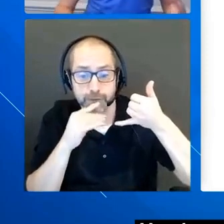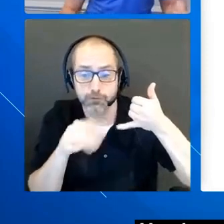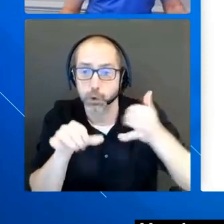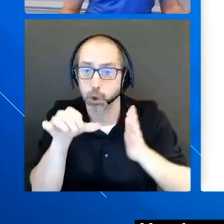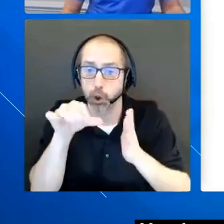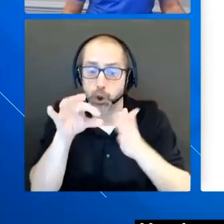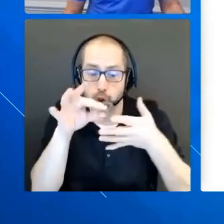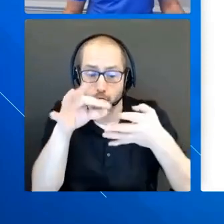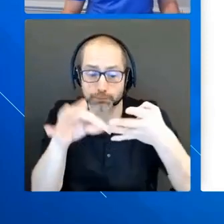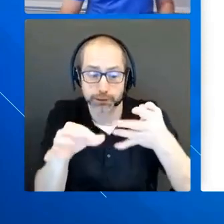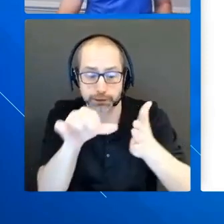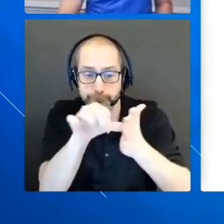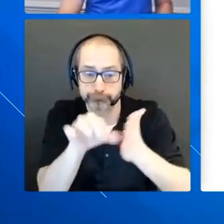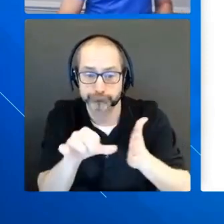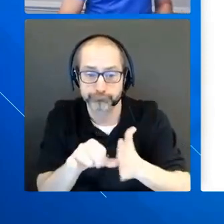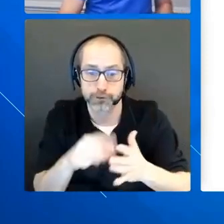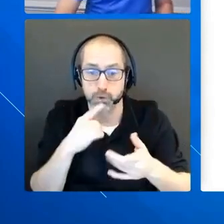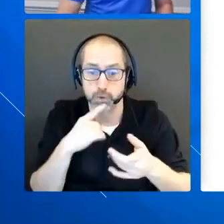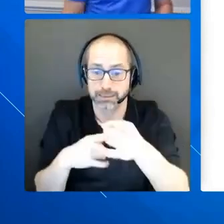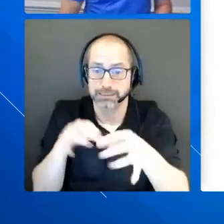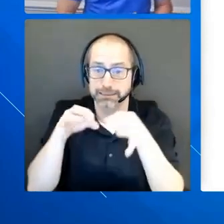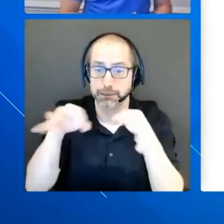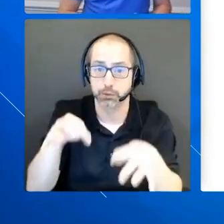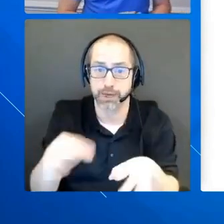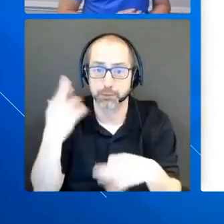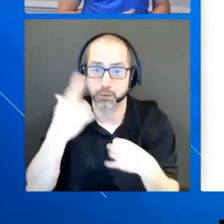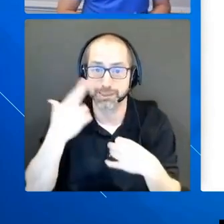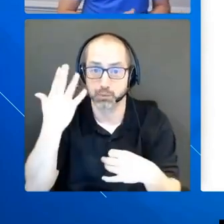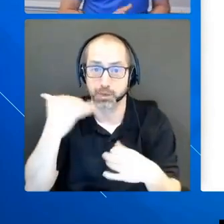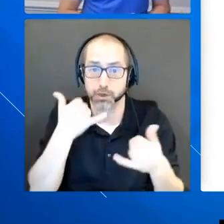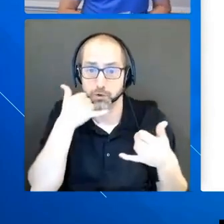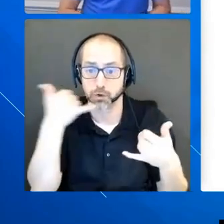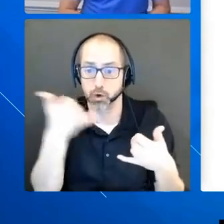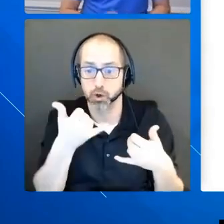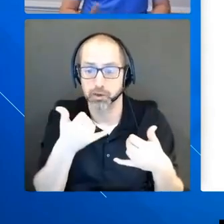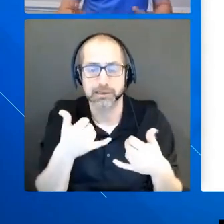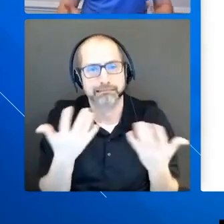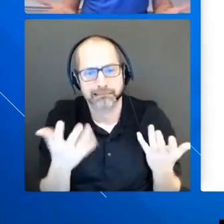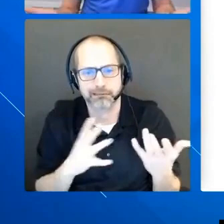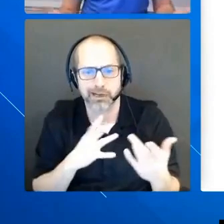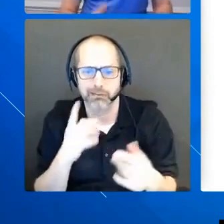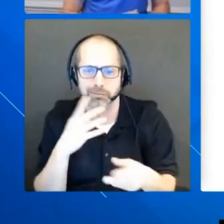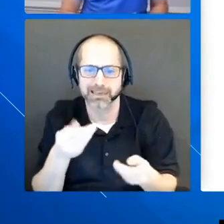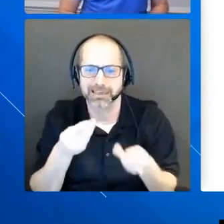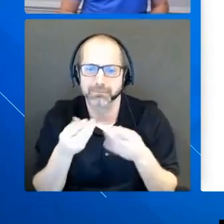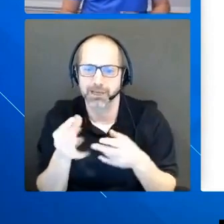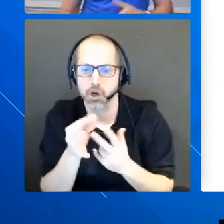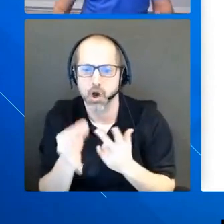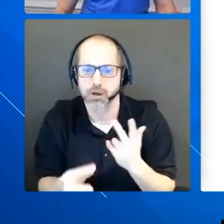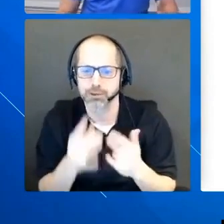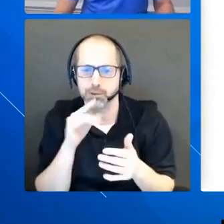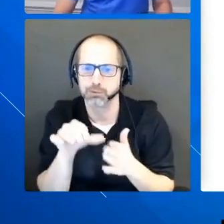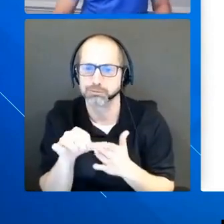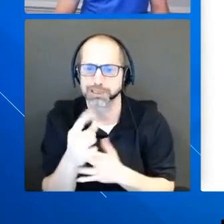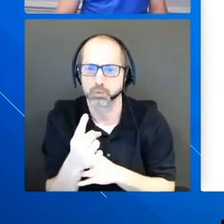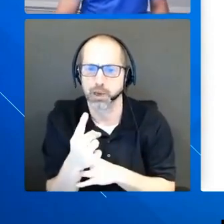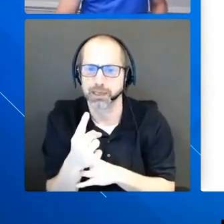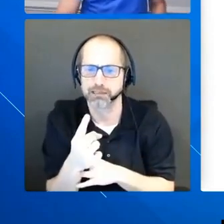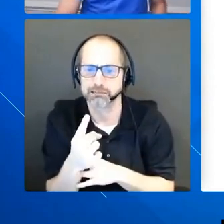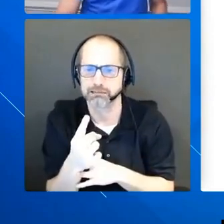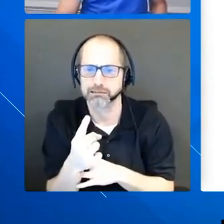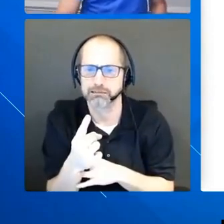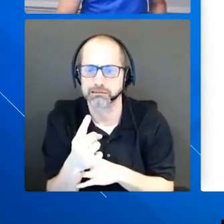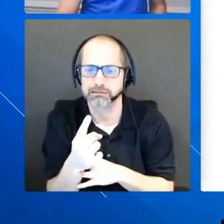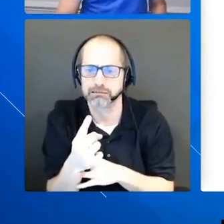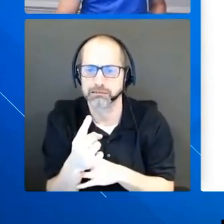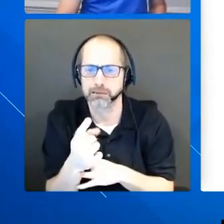describe the purpose of your call. It's fine, but also give them the option to press 1 for whatever option 1 is,